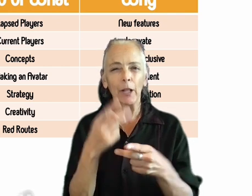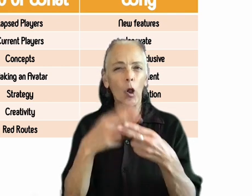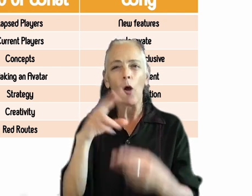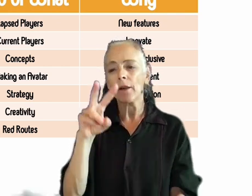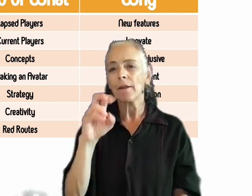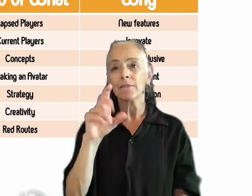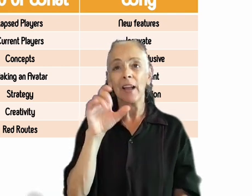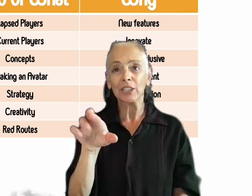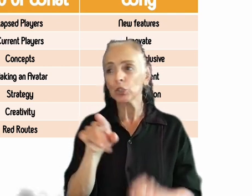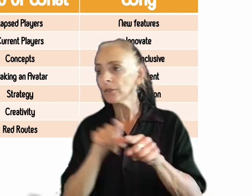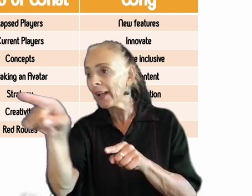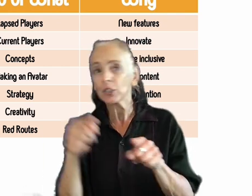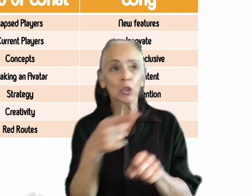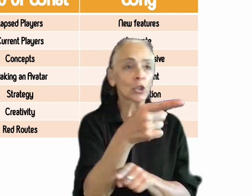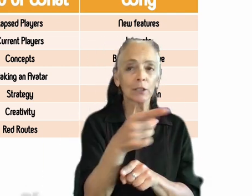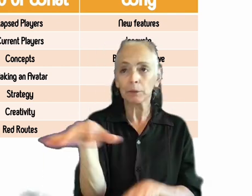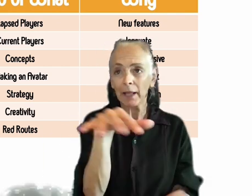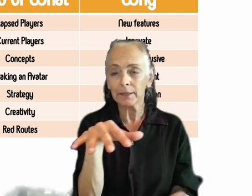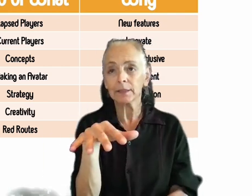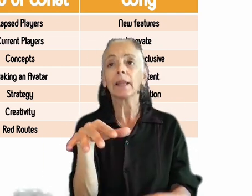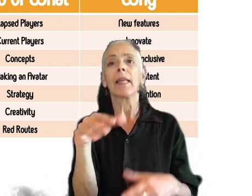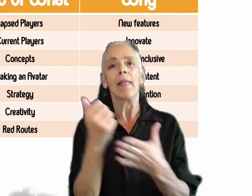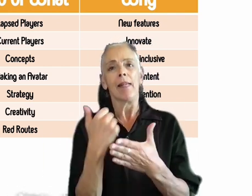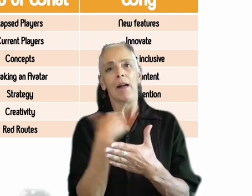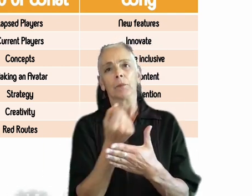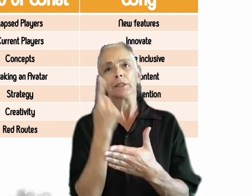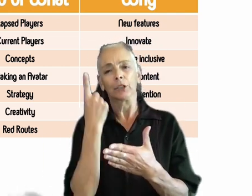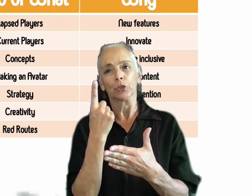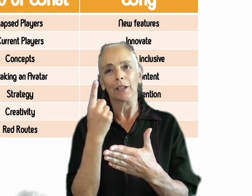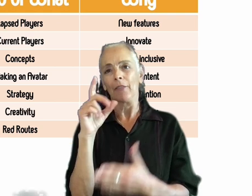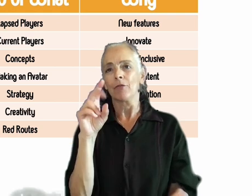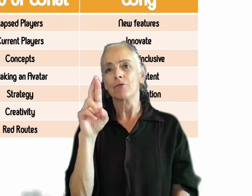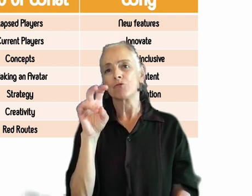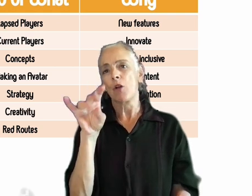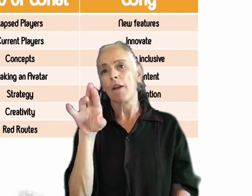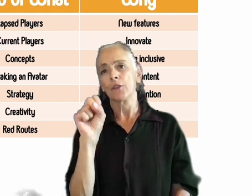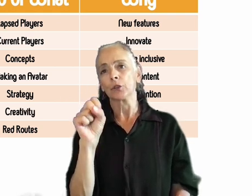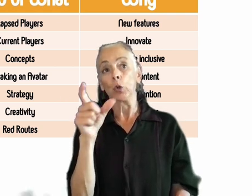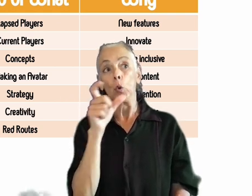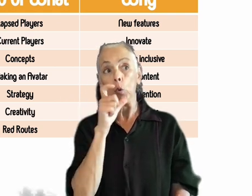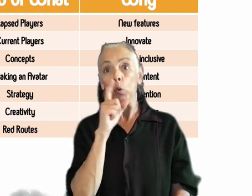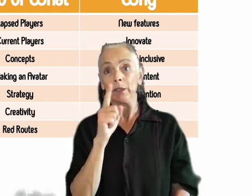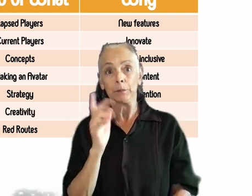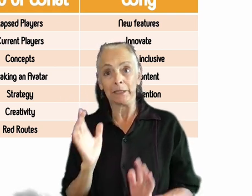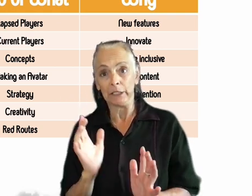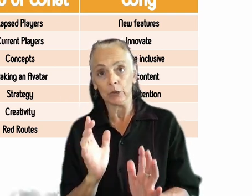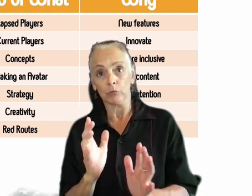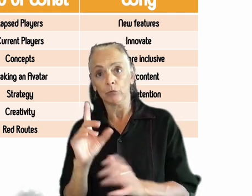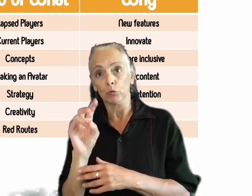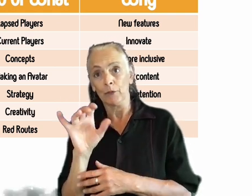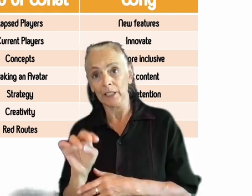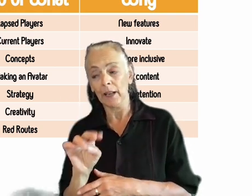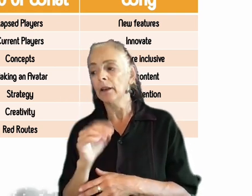space and they help us understand the drivers you know who is being driven and they also help us understand why the